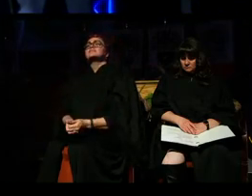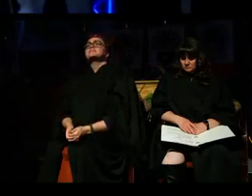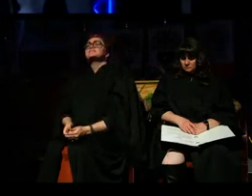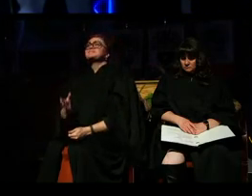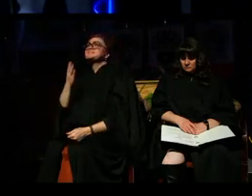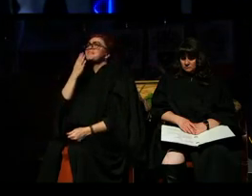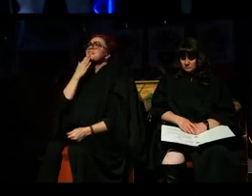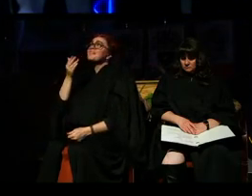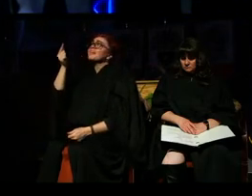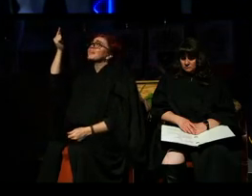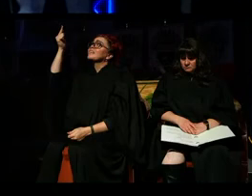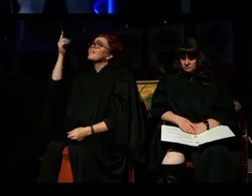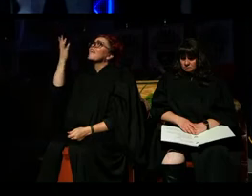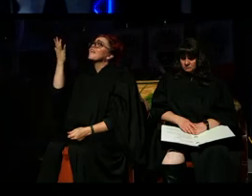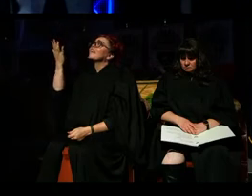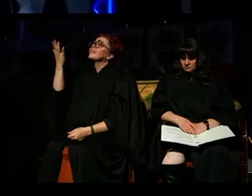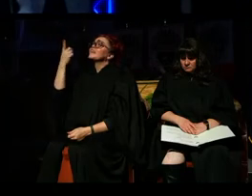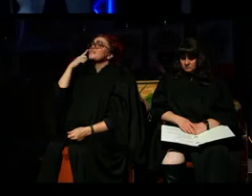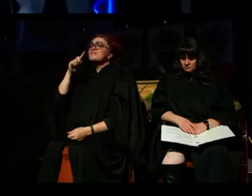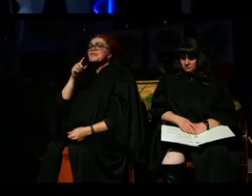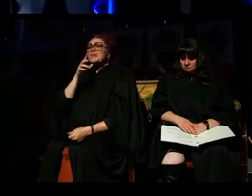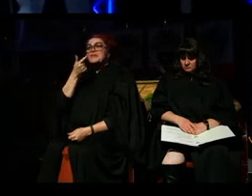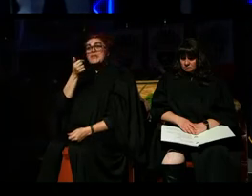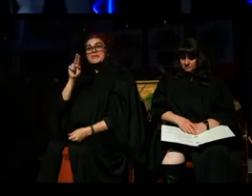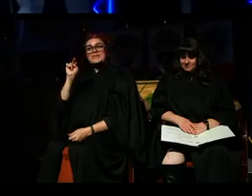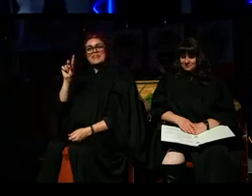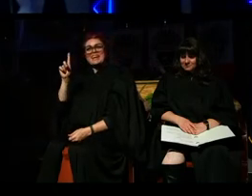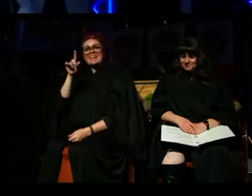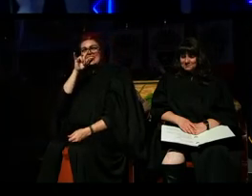Thank God for grandkids too.